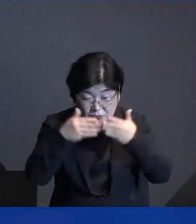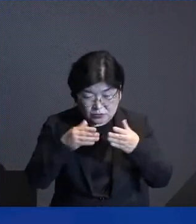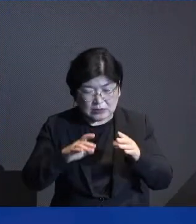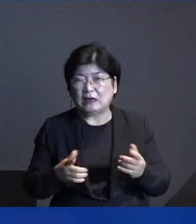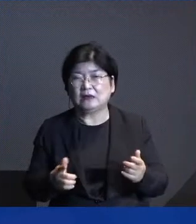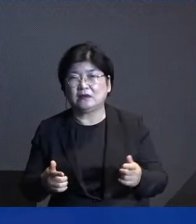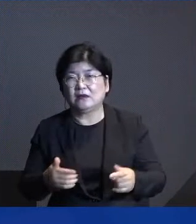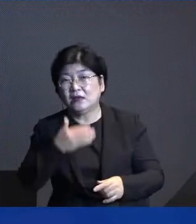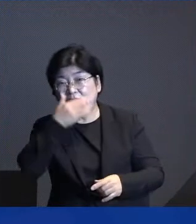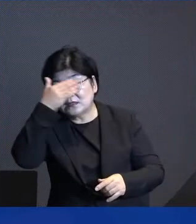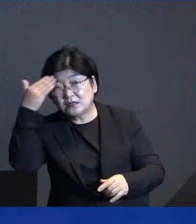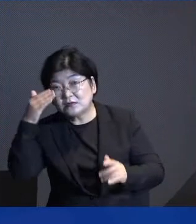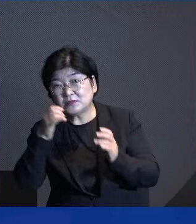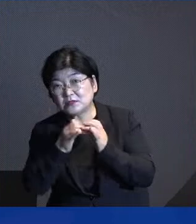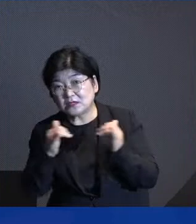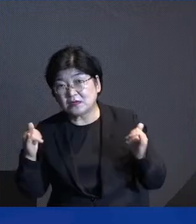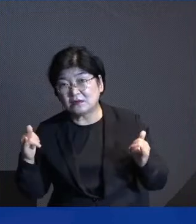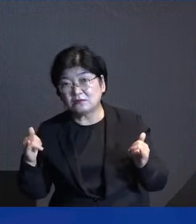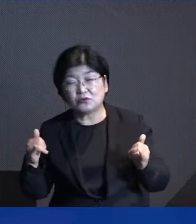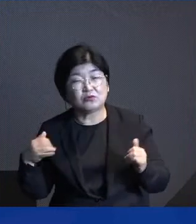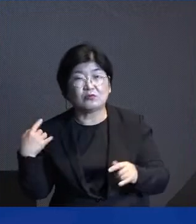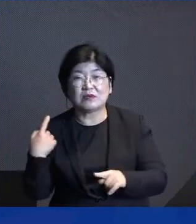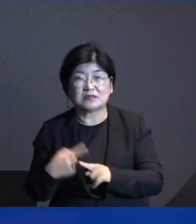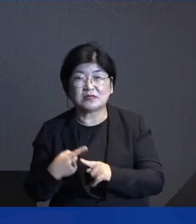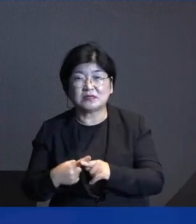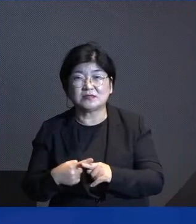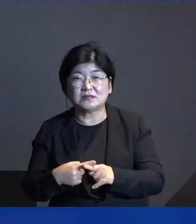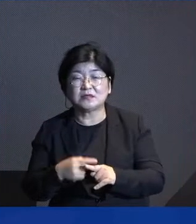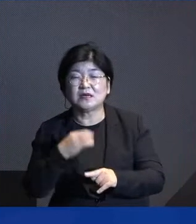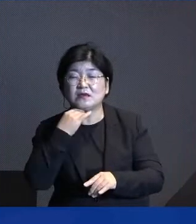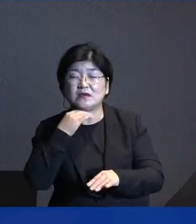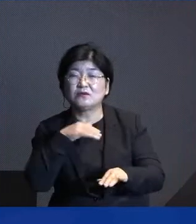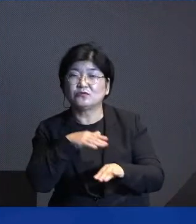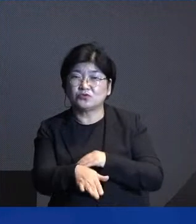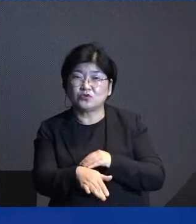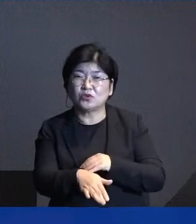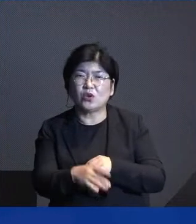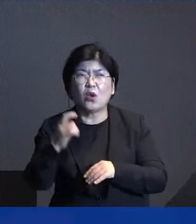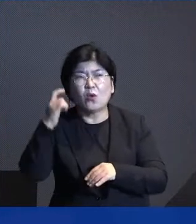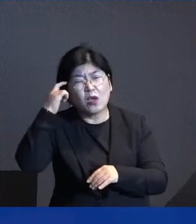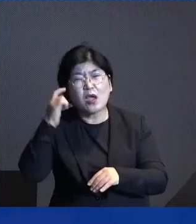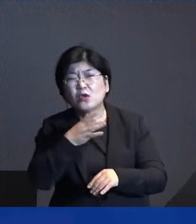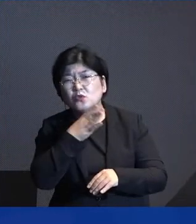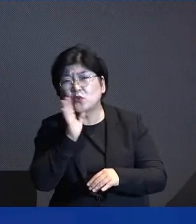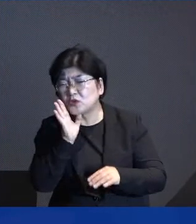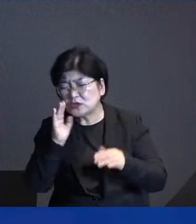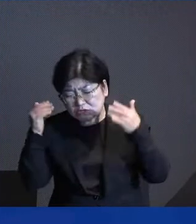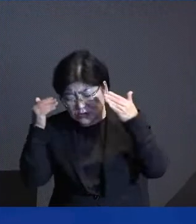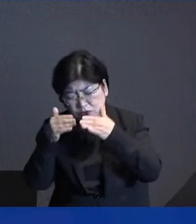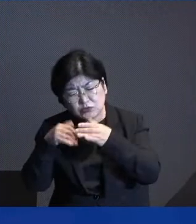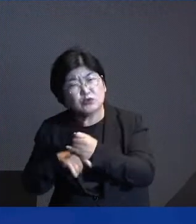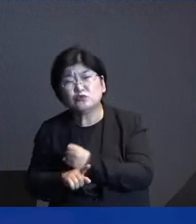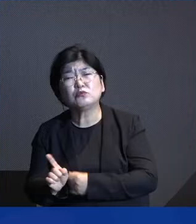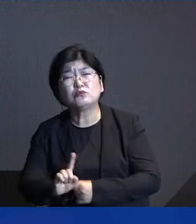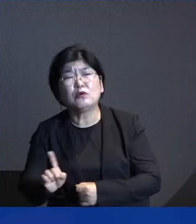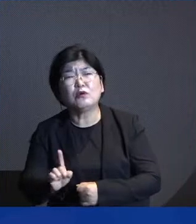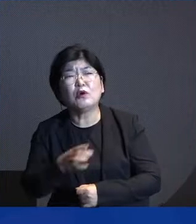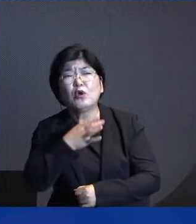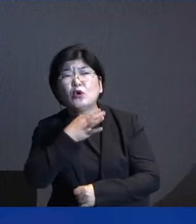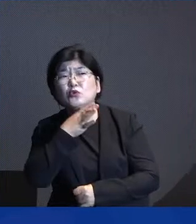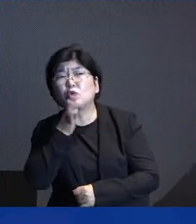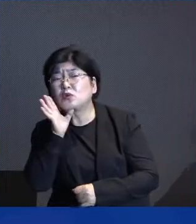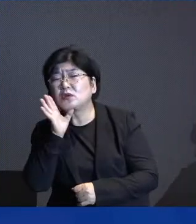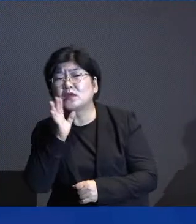of ageism is harmful. But why especially in older age? Because the vulnerabilities increase and it can affect their